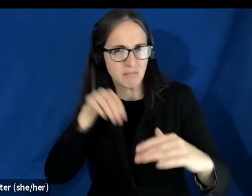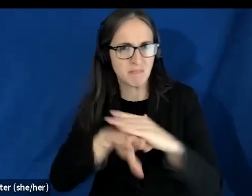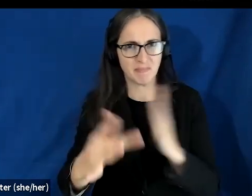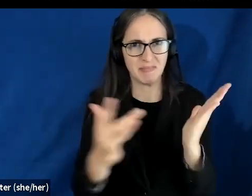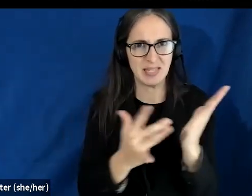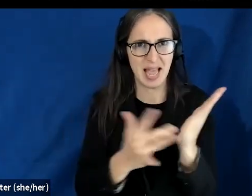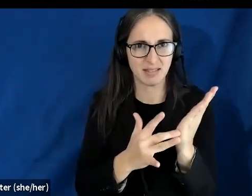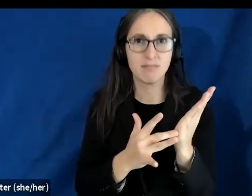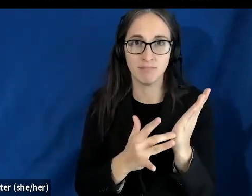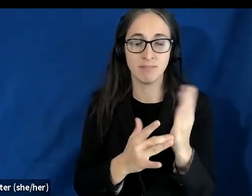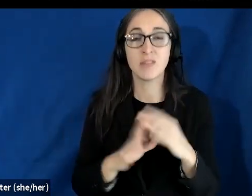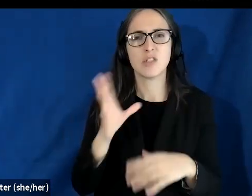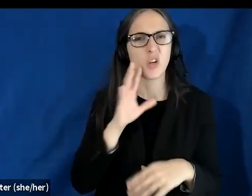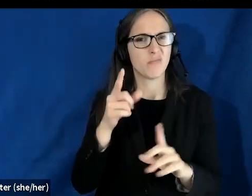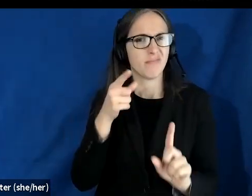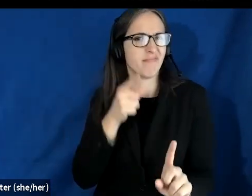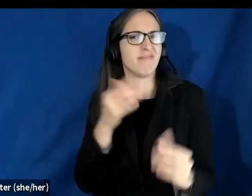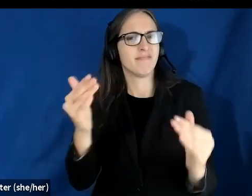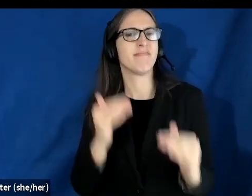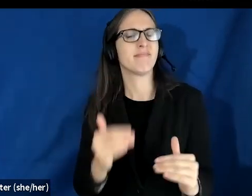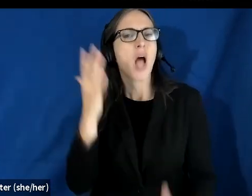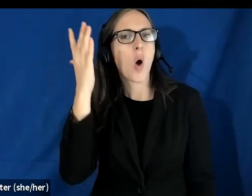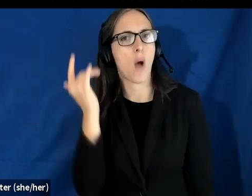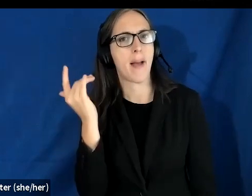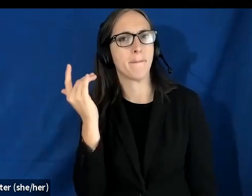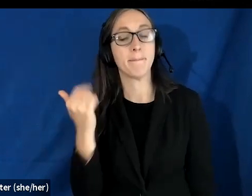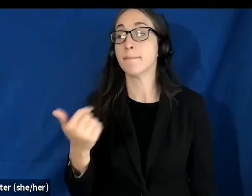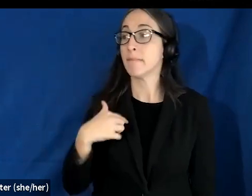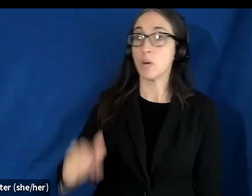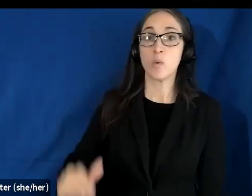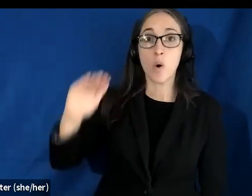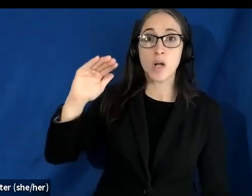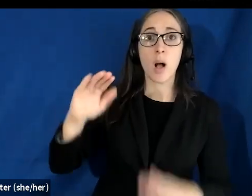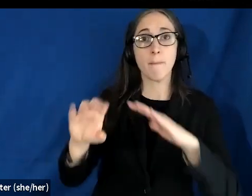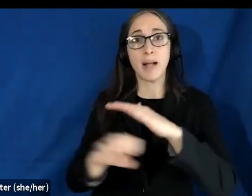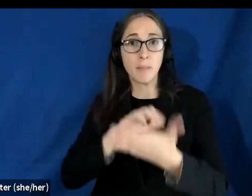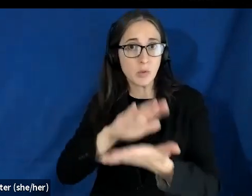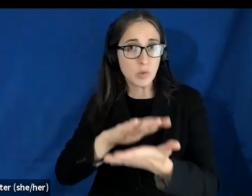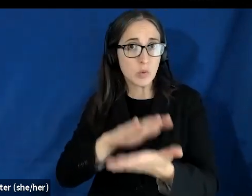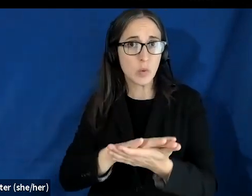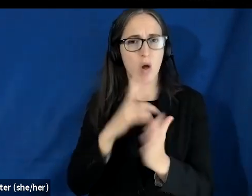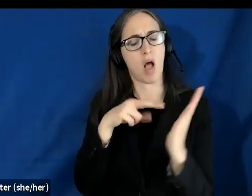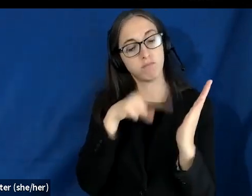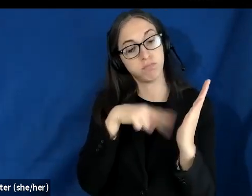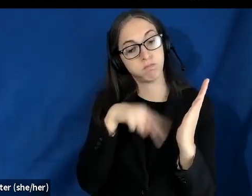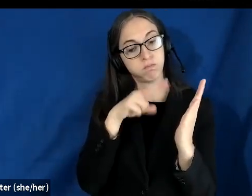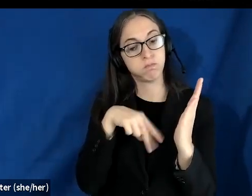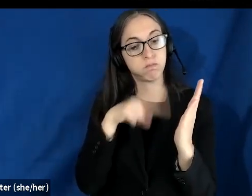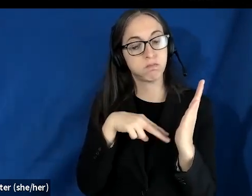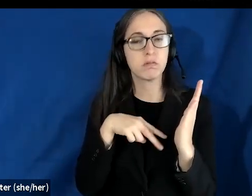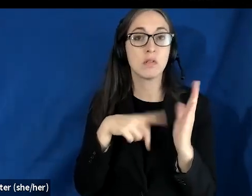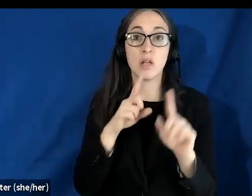up, while I was in primary school, I read a lot of books, but people didn't realize that I was a slow